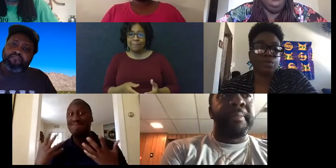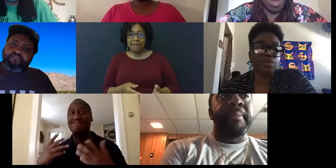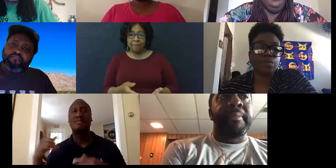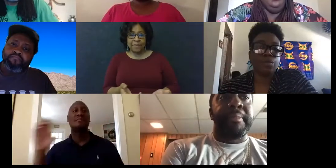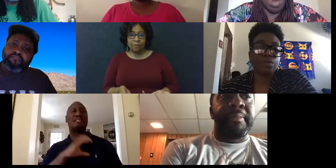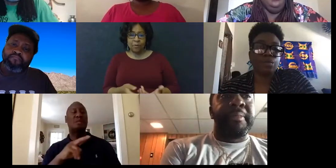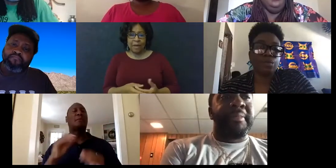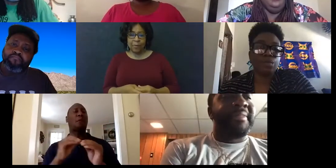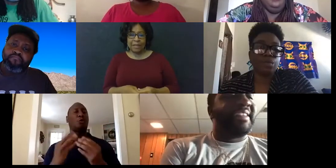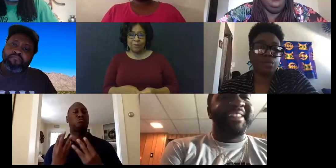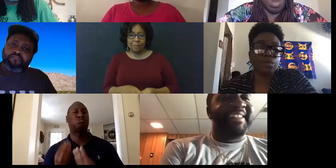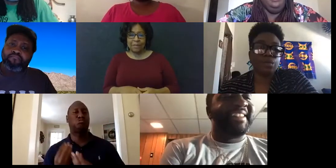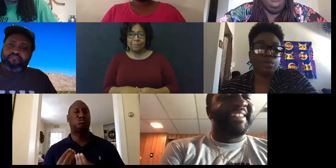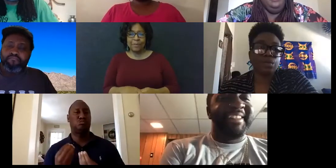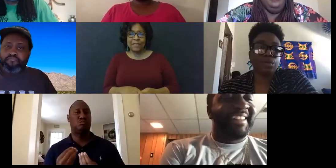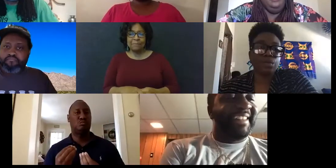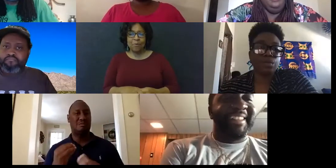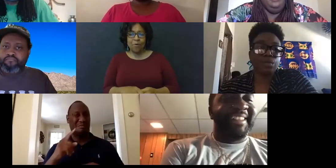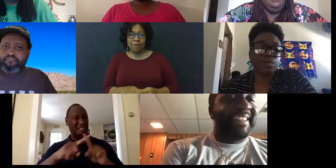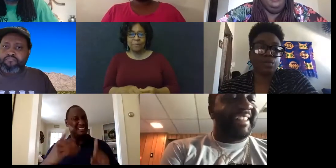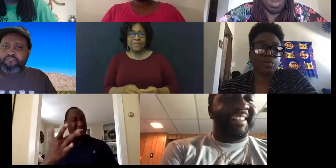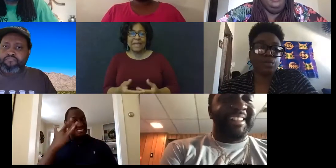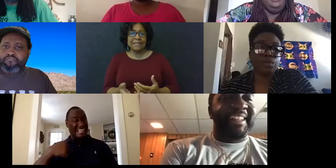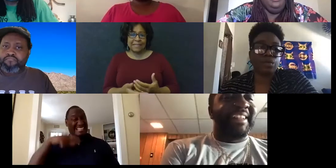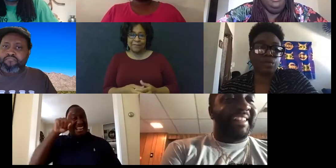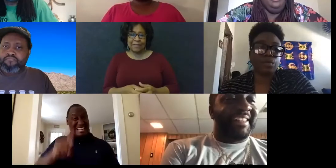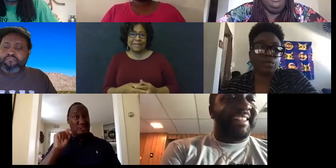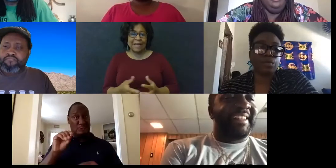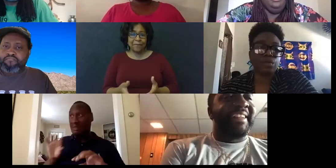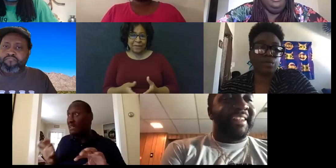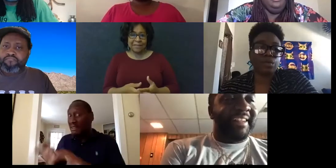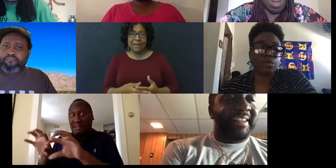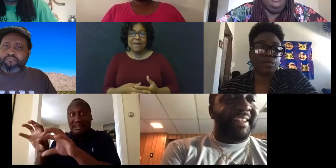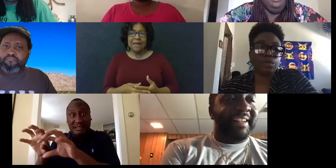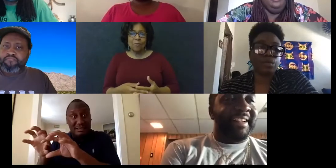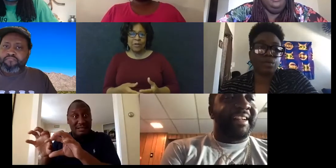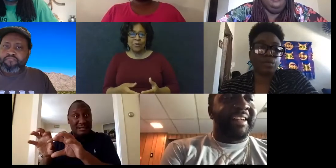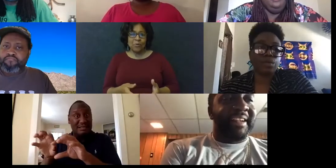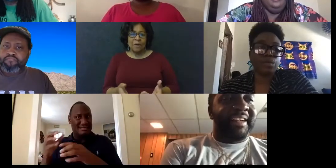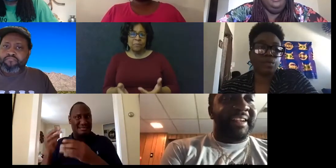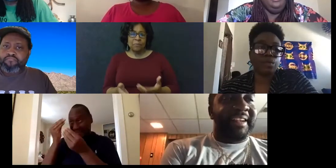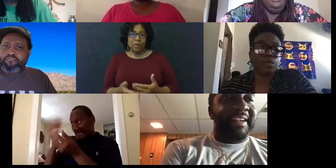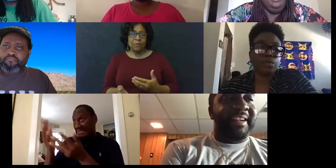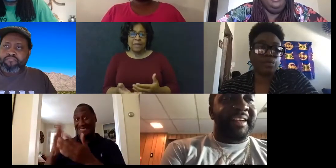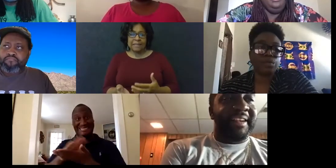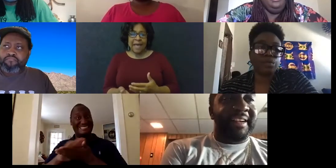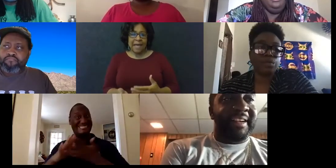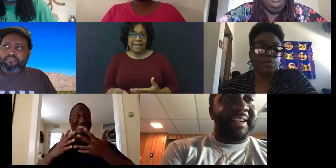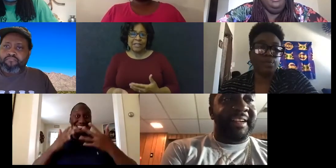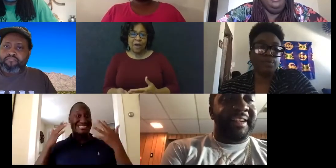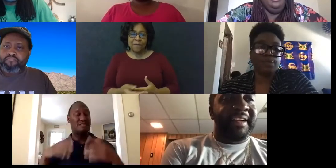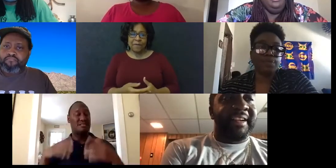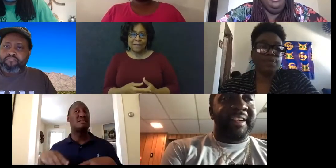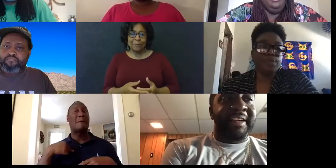I'm deaf, but they don't know that when they look at me. The police are more sensitive to the deafness. When they realize that,